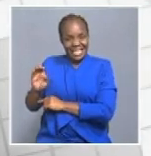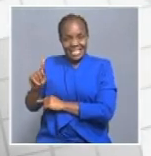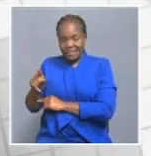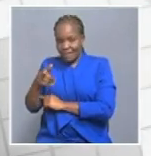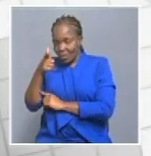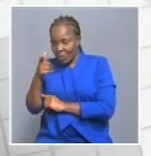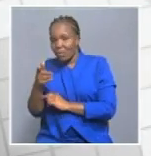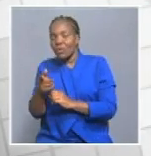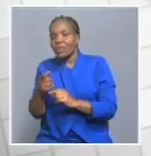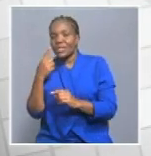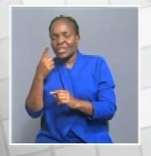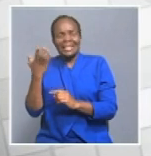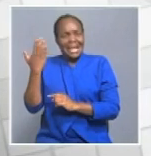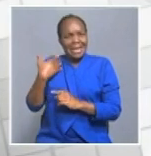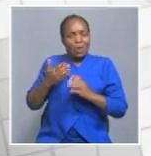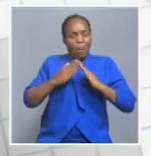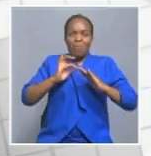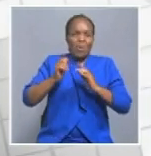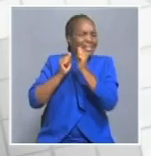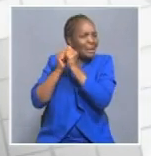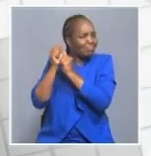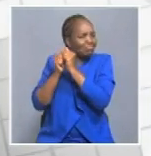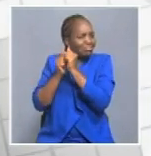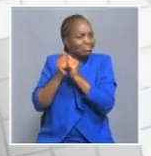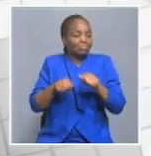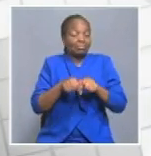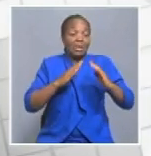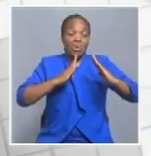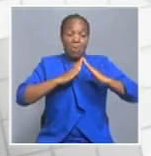still have clips of those plastic bags where they were living.